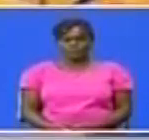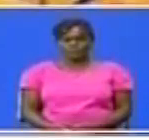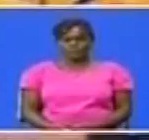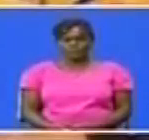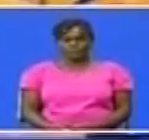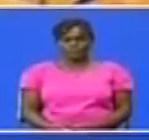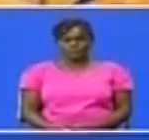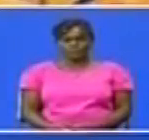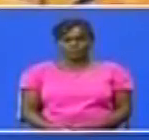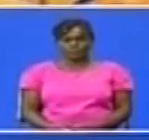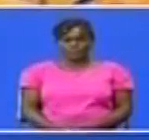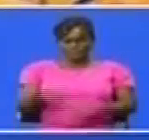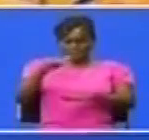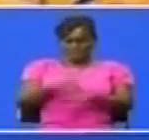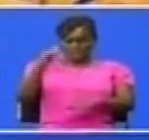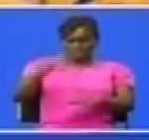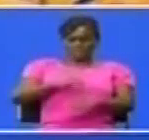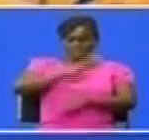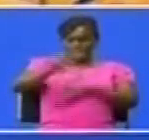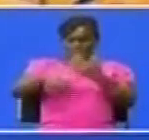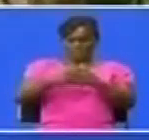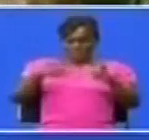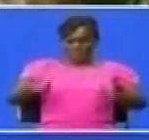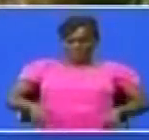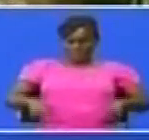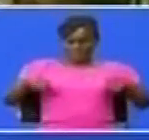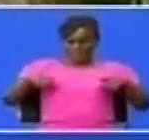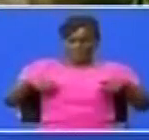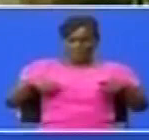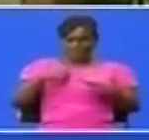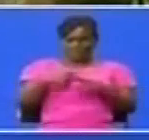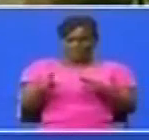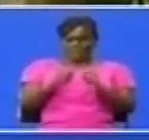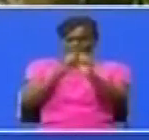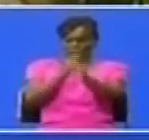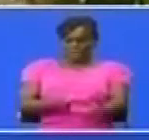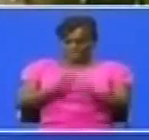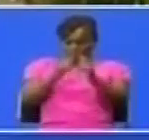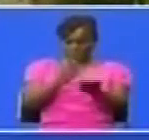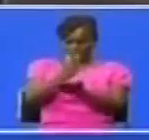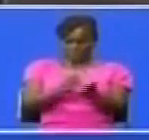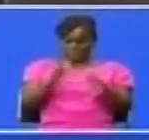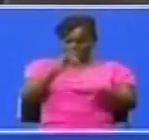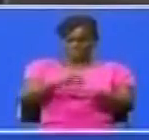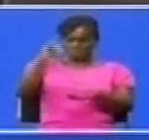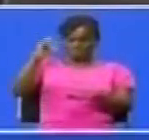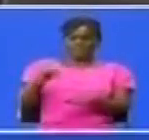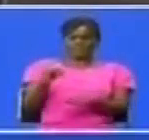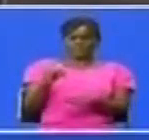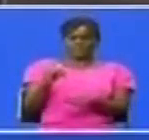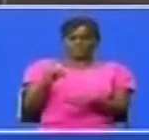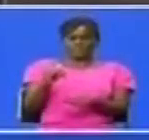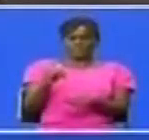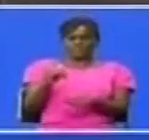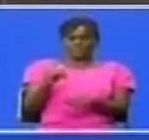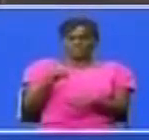Recent days affecting everyday life, but for players in the agricultural sector, the effects of a year of not enough or